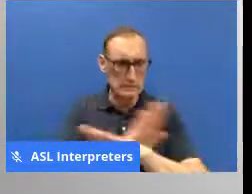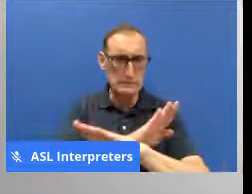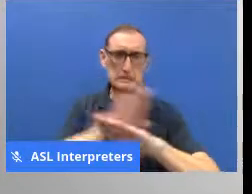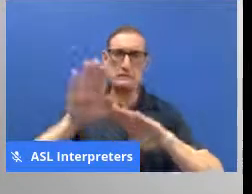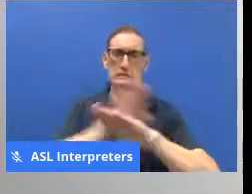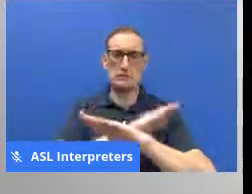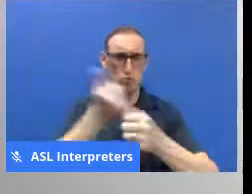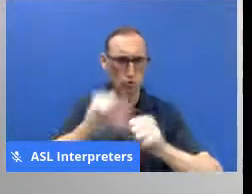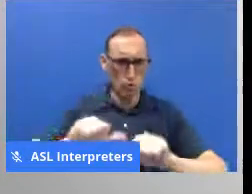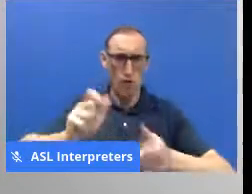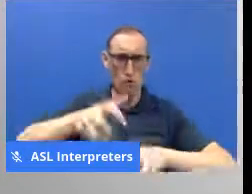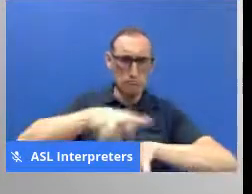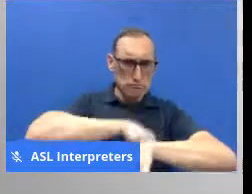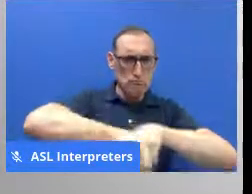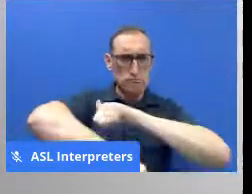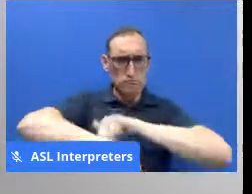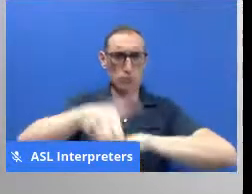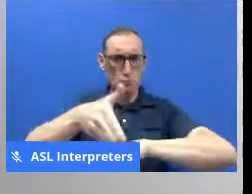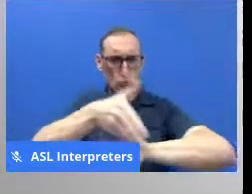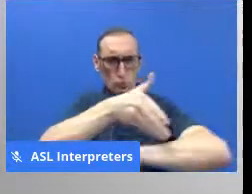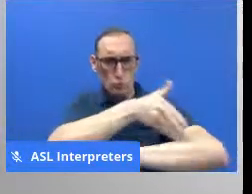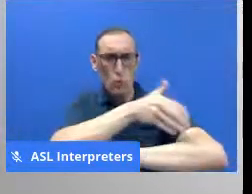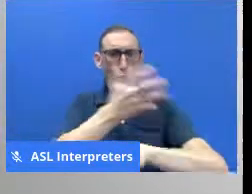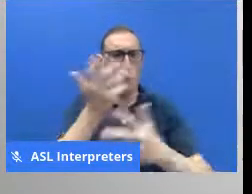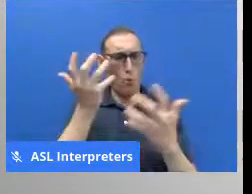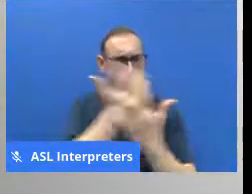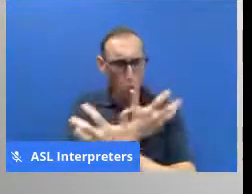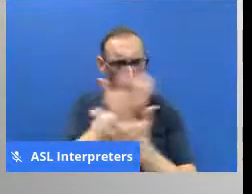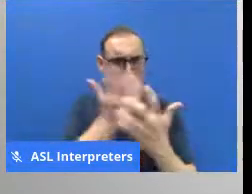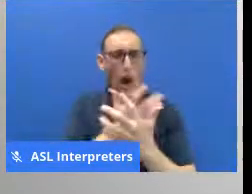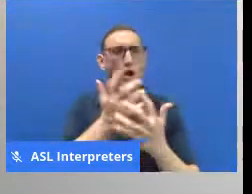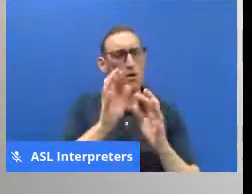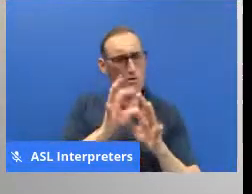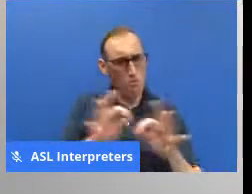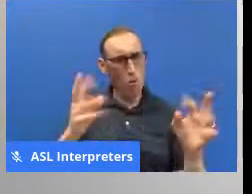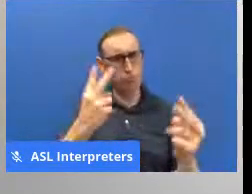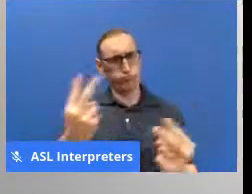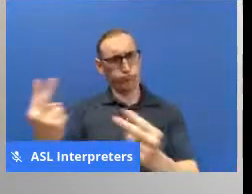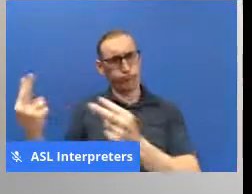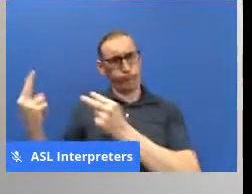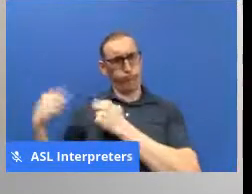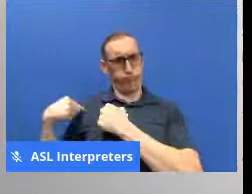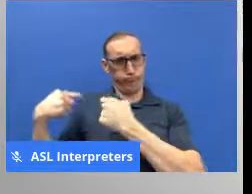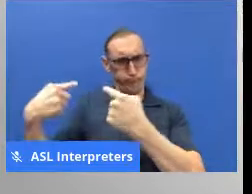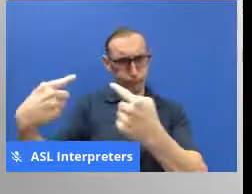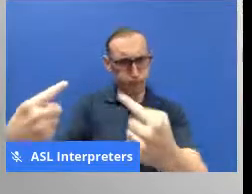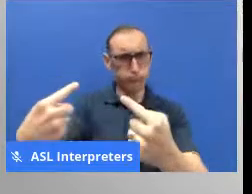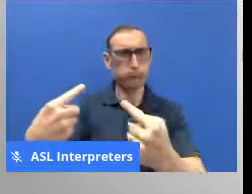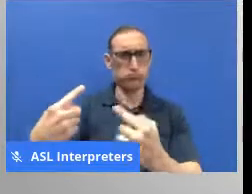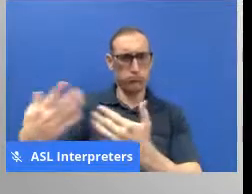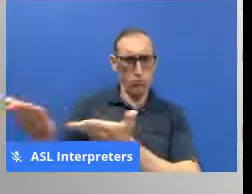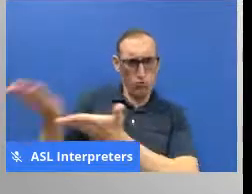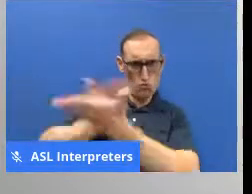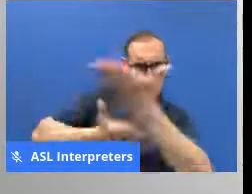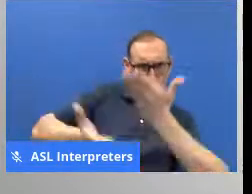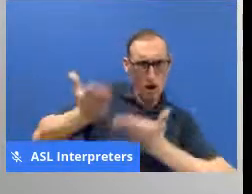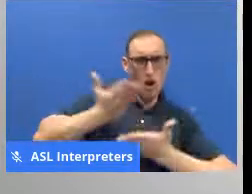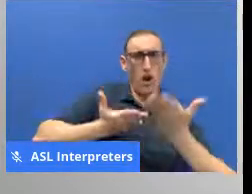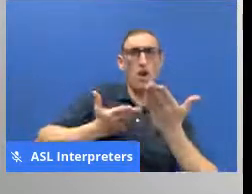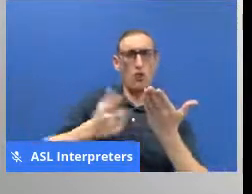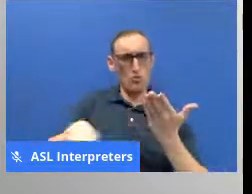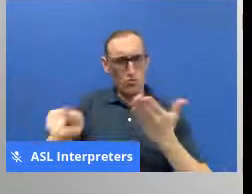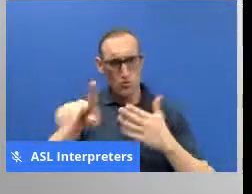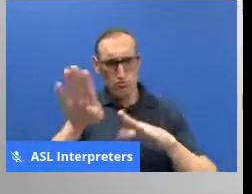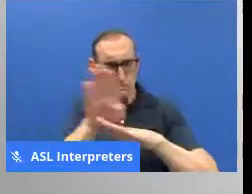we've come organizationally in addressing the directives that were provided by Cognia. It's just been a